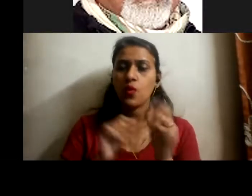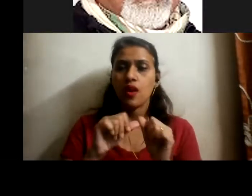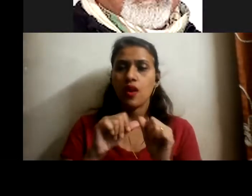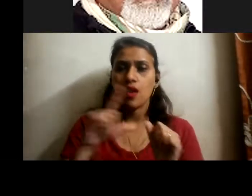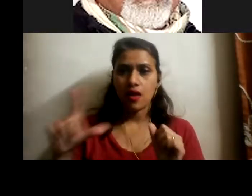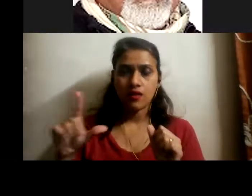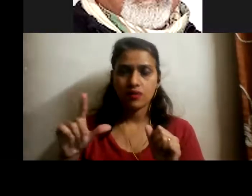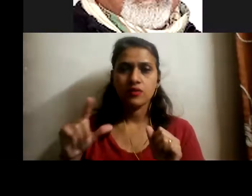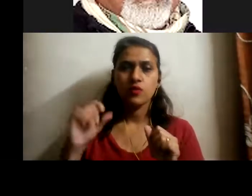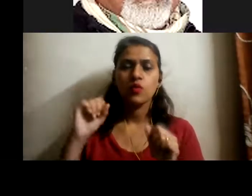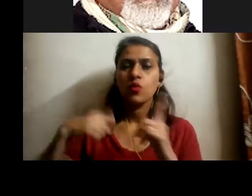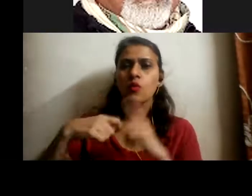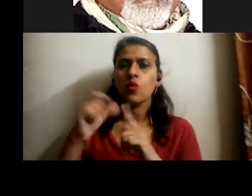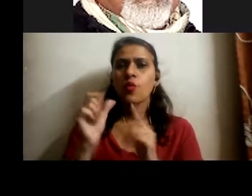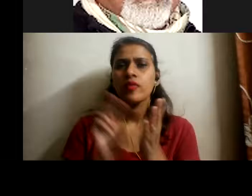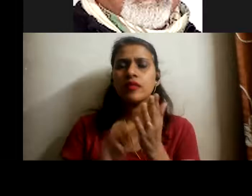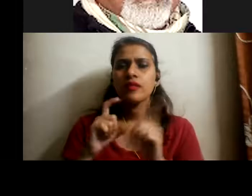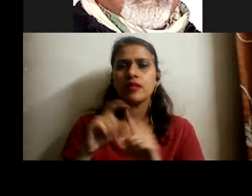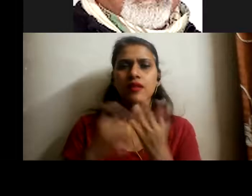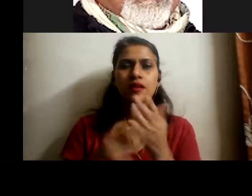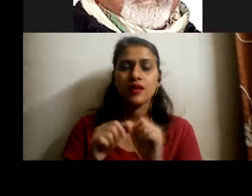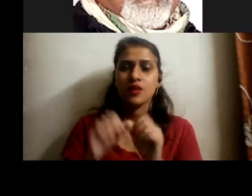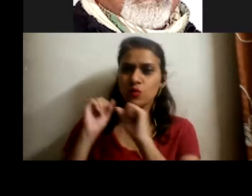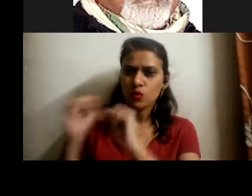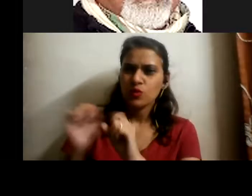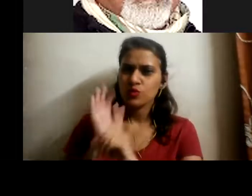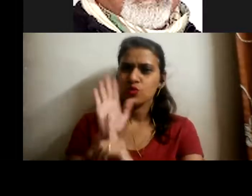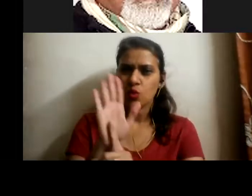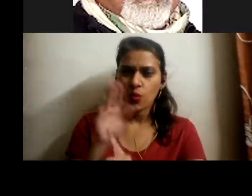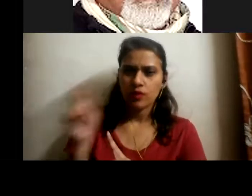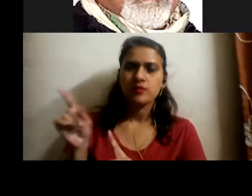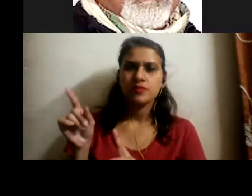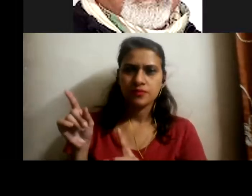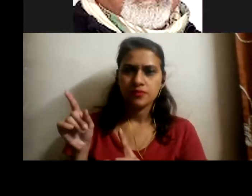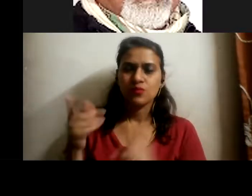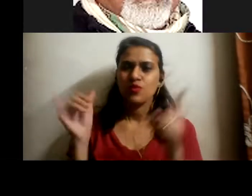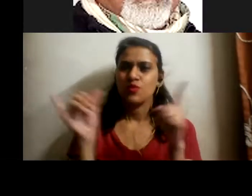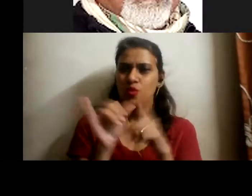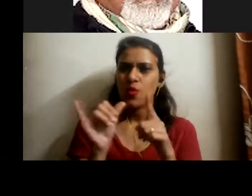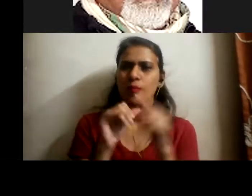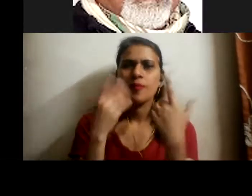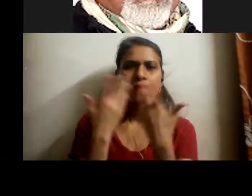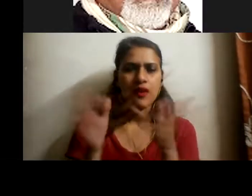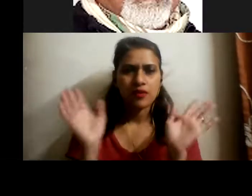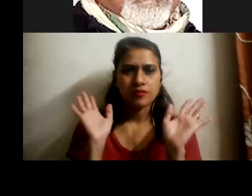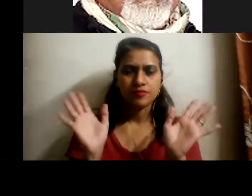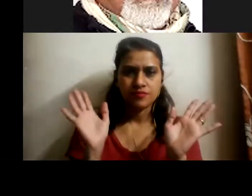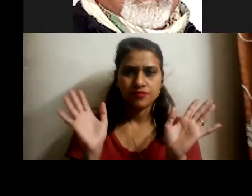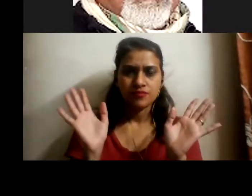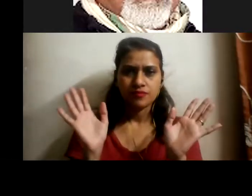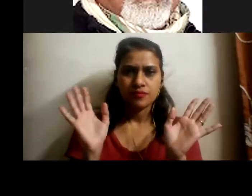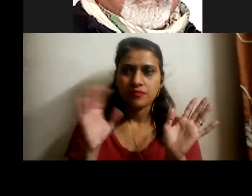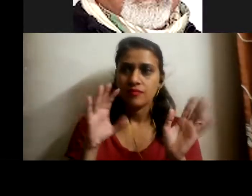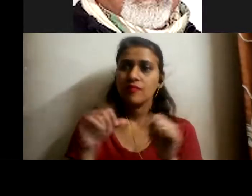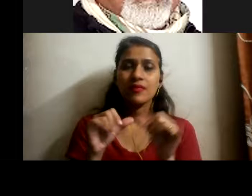of his shows, the shows that he does on YouTube or whatever. You should stick to the case. You cannot